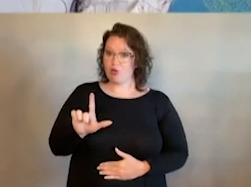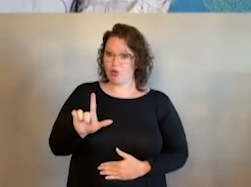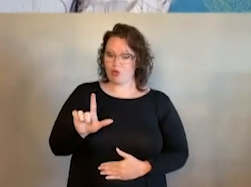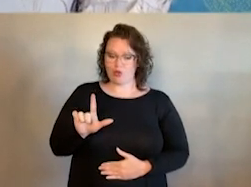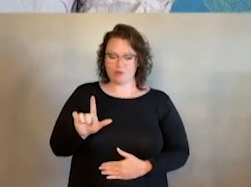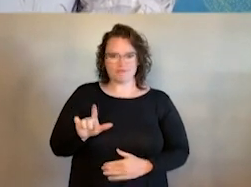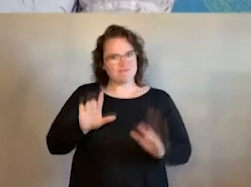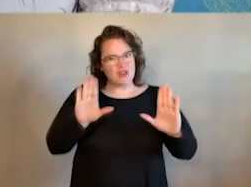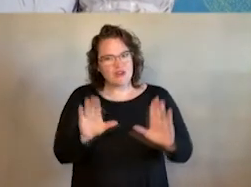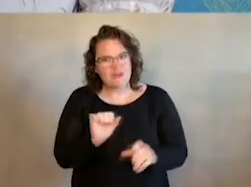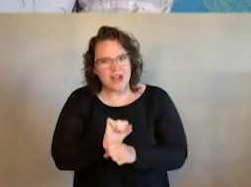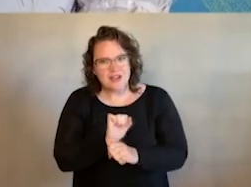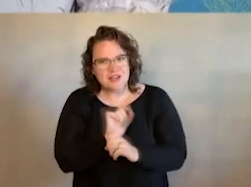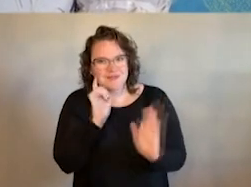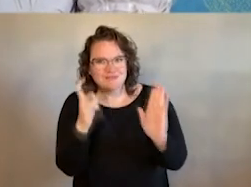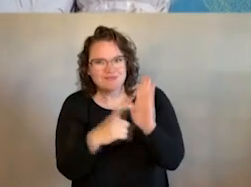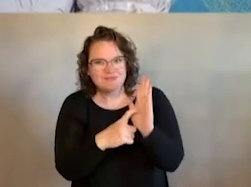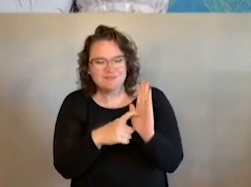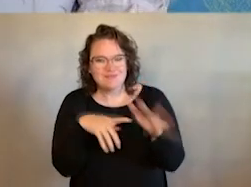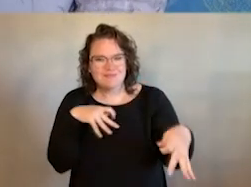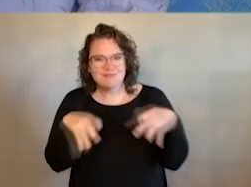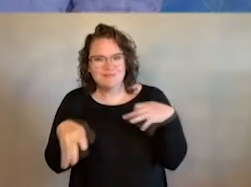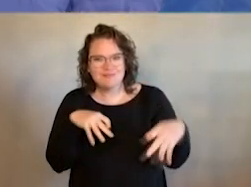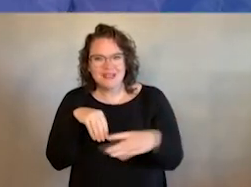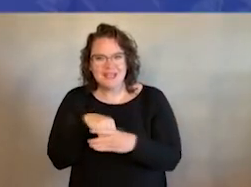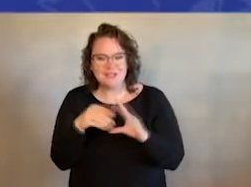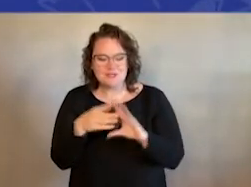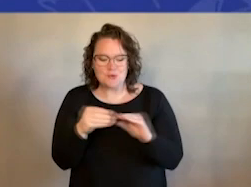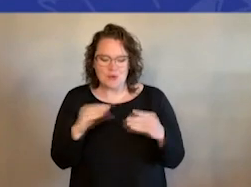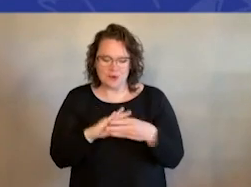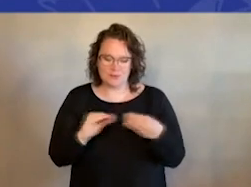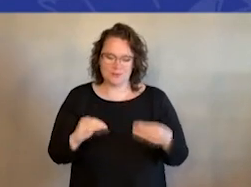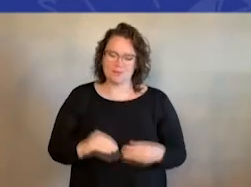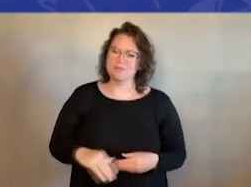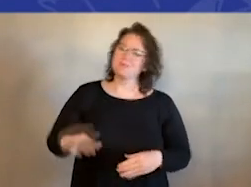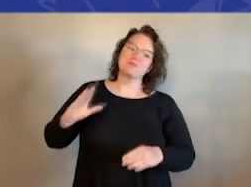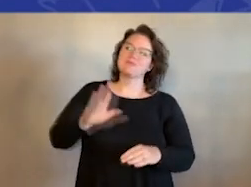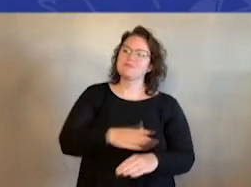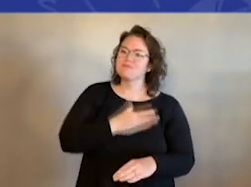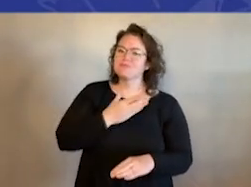Great job identifying the adjectives within the story.